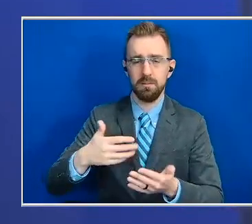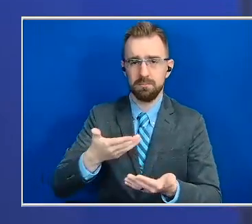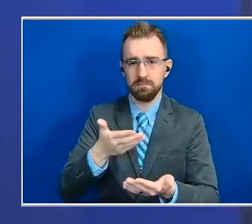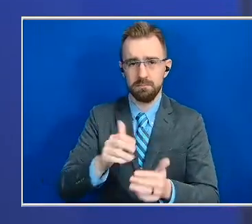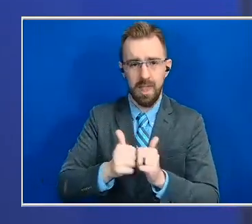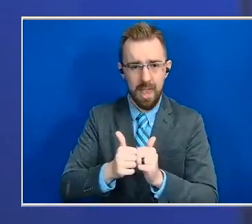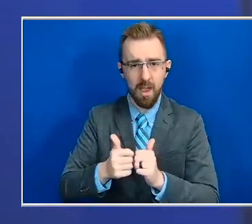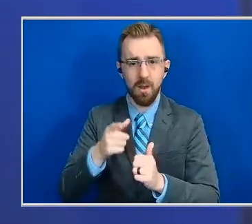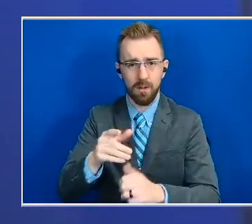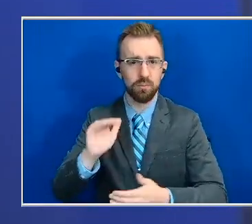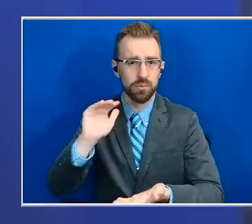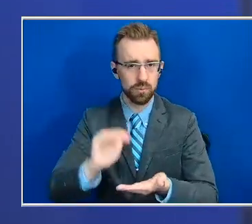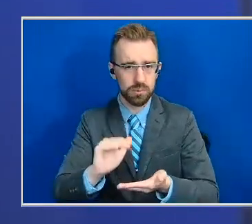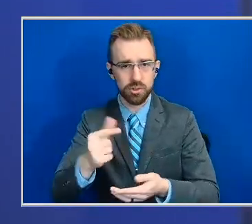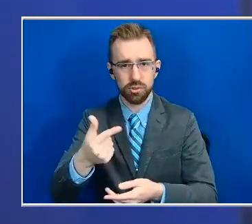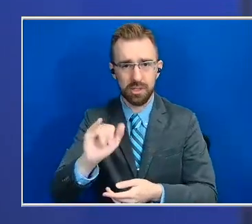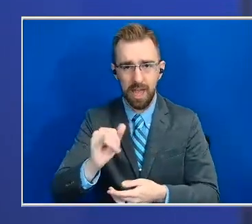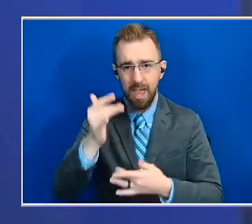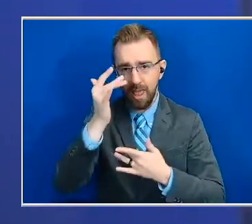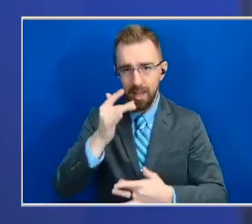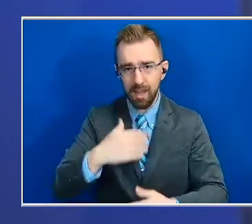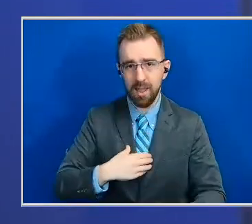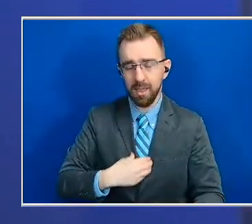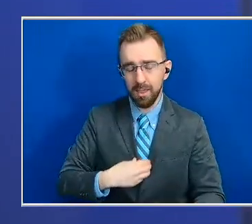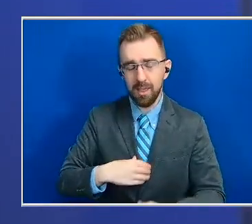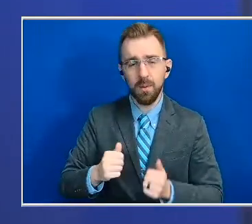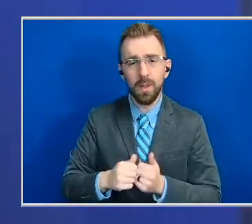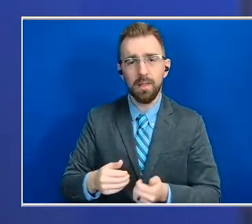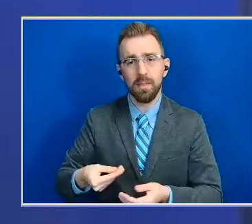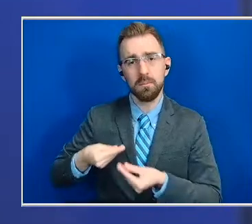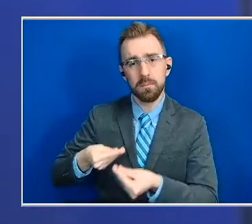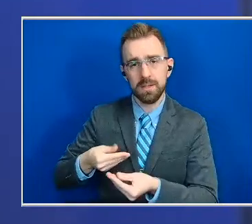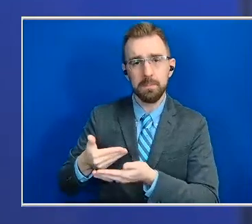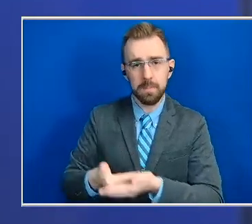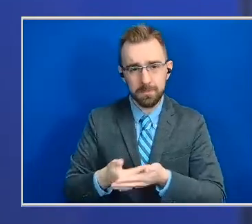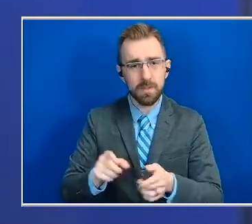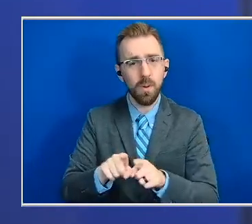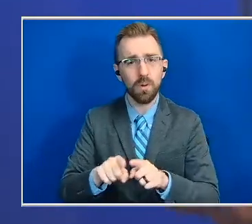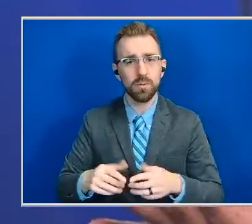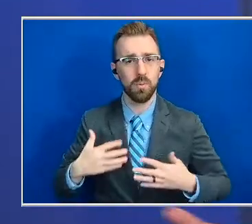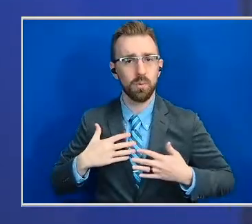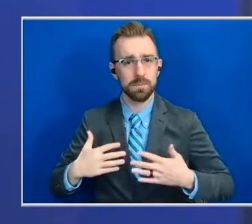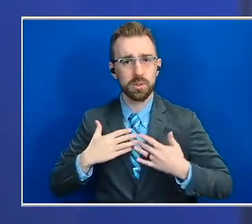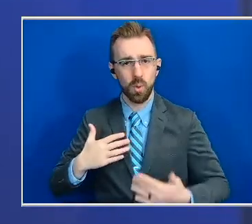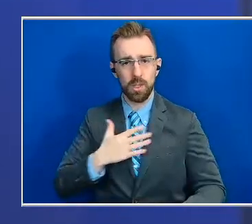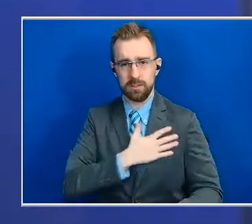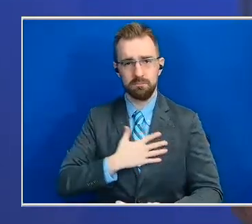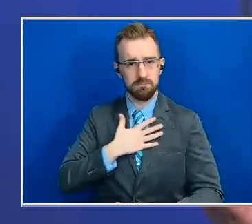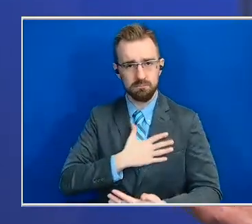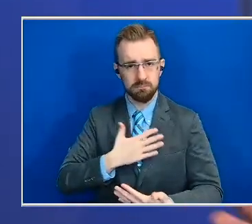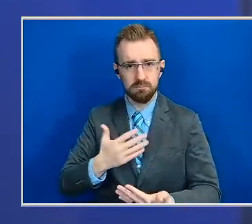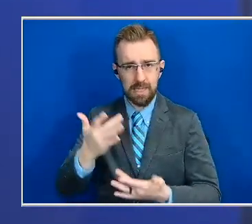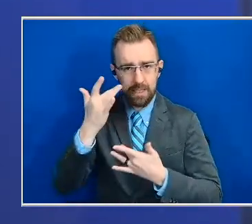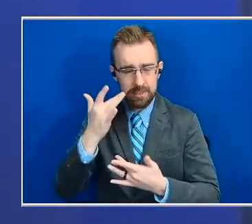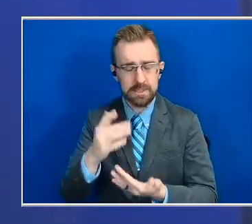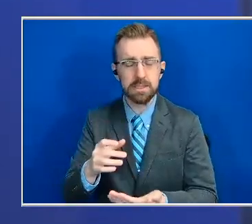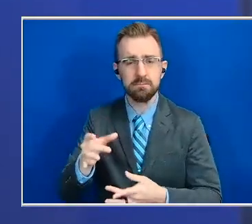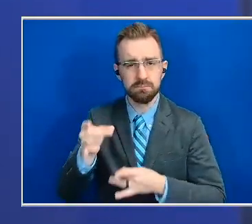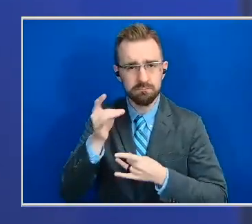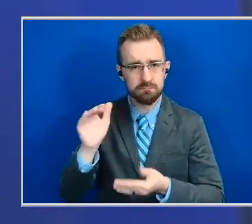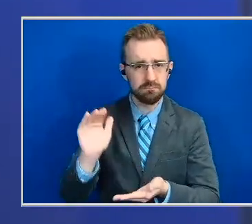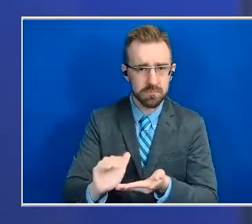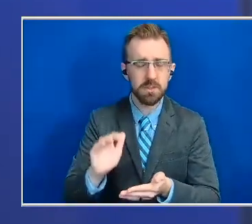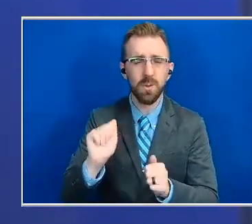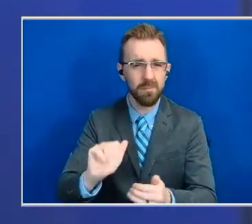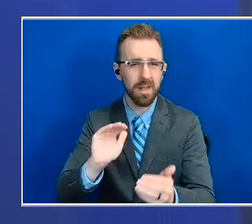reducing GI illnesses in breastfed babies, and as well as upper respiratory illnesses. So yes, it can be compared to the first